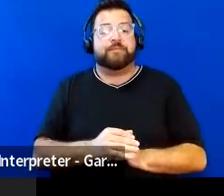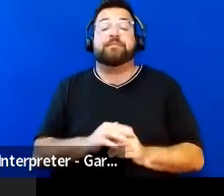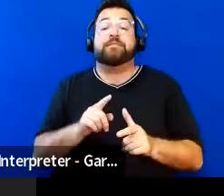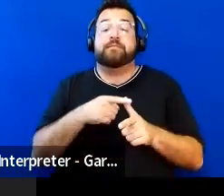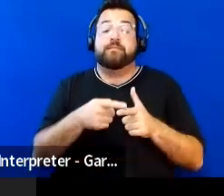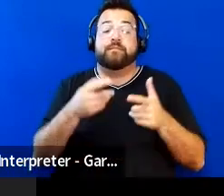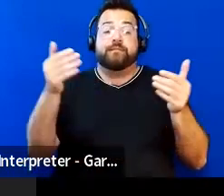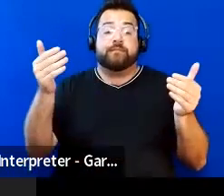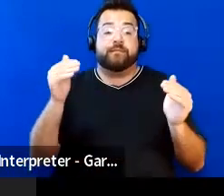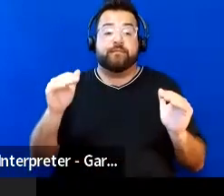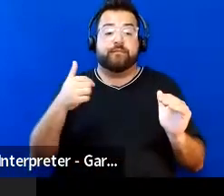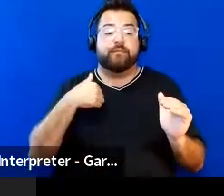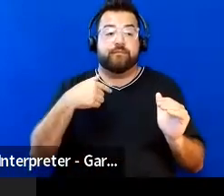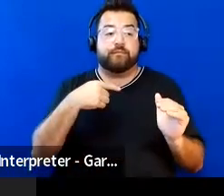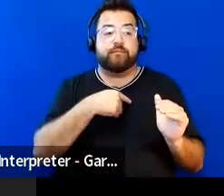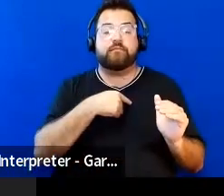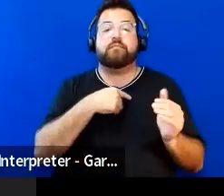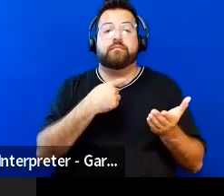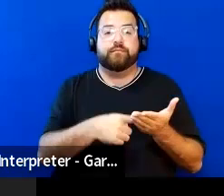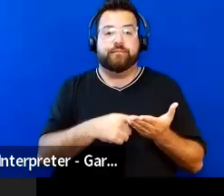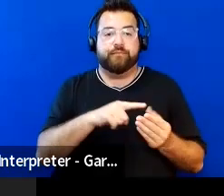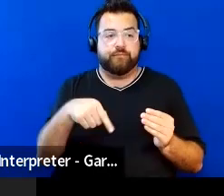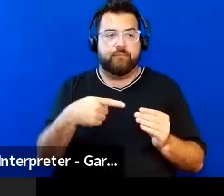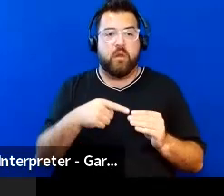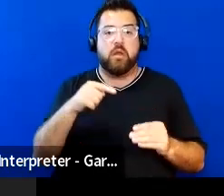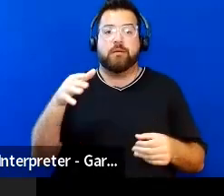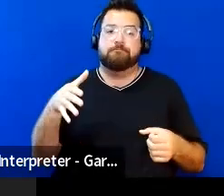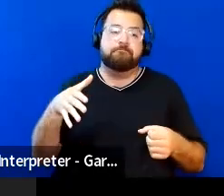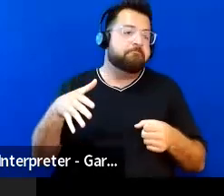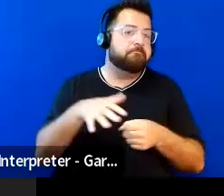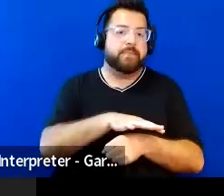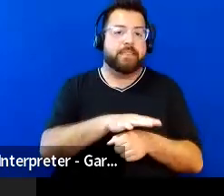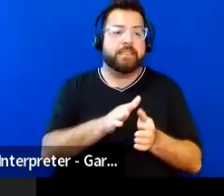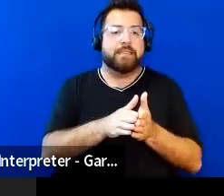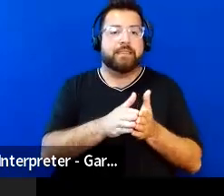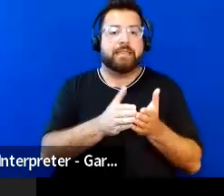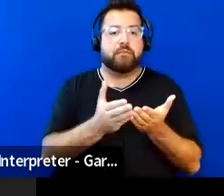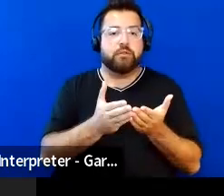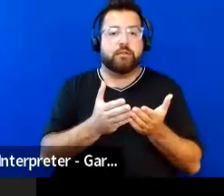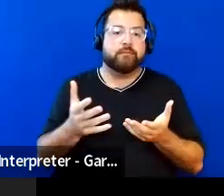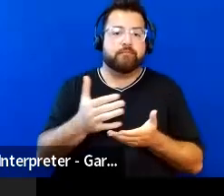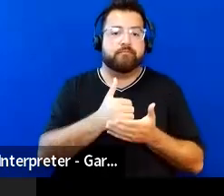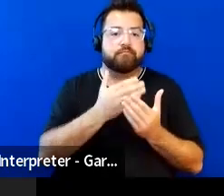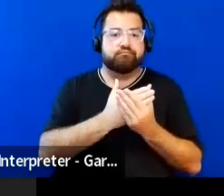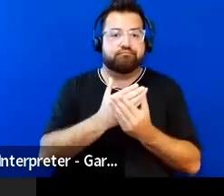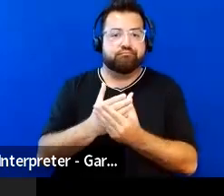Then we're going to get to the complete textbook repositories.